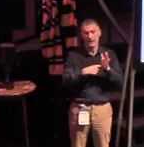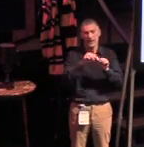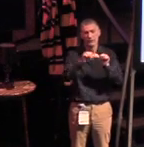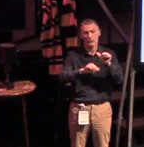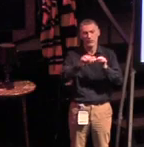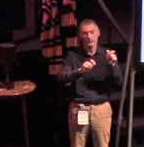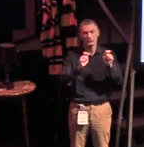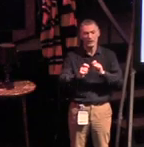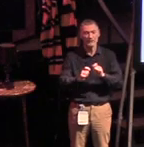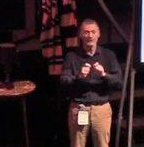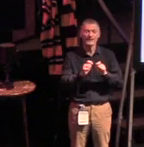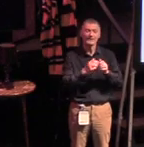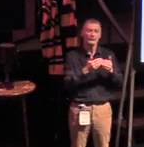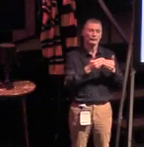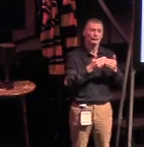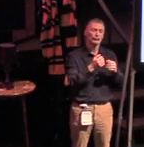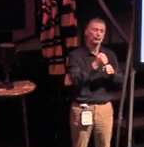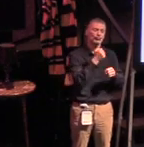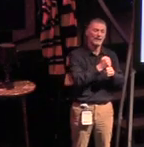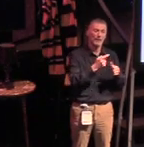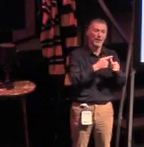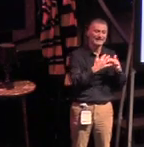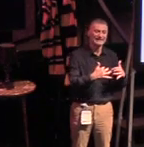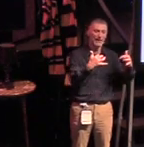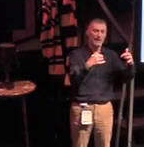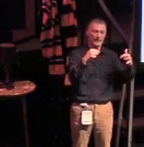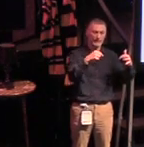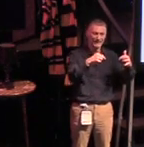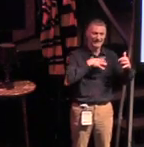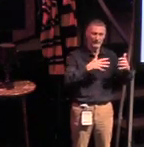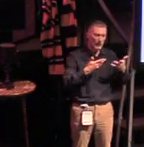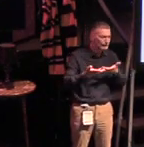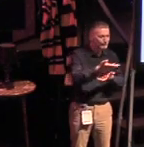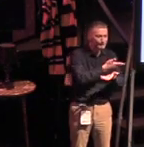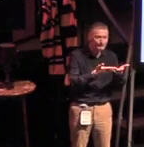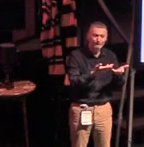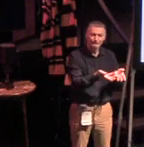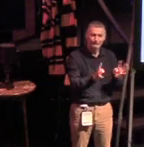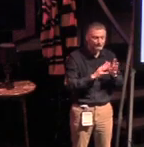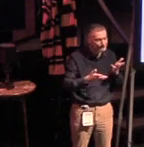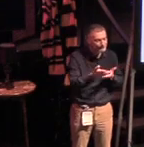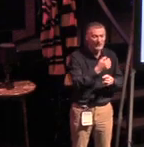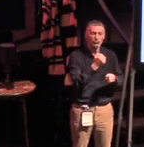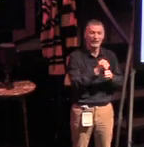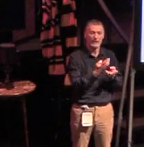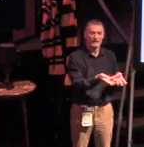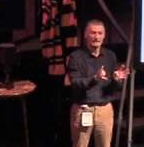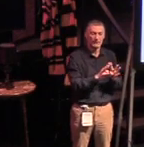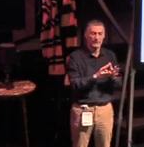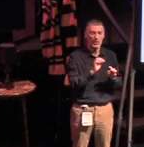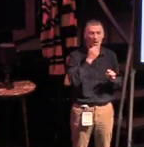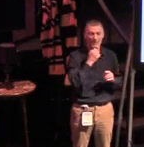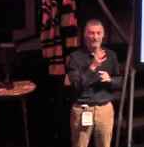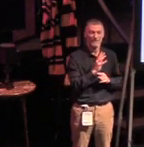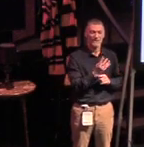General Assembly has very many pressing issues to be attended to and the General Assembly will be from four to